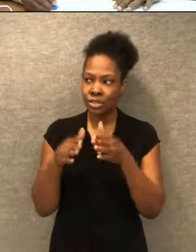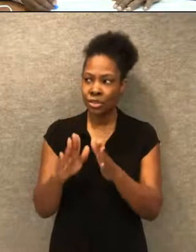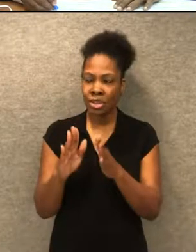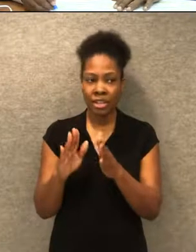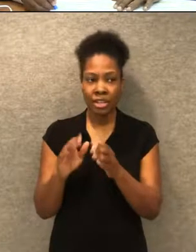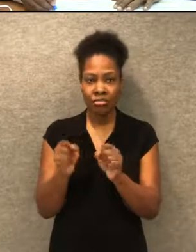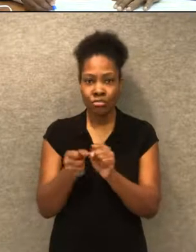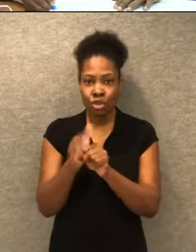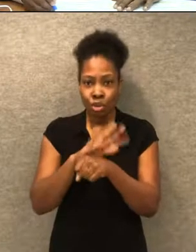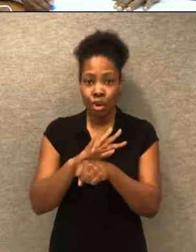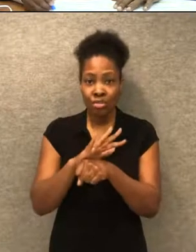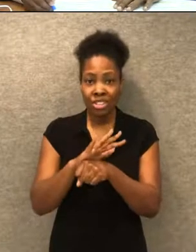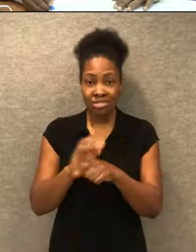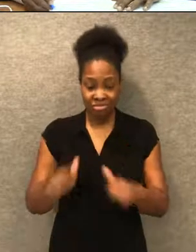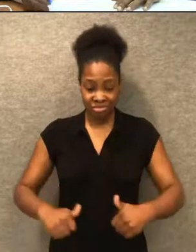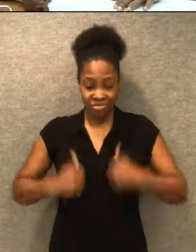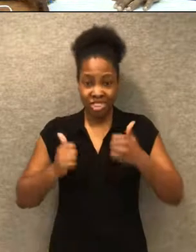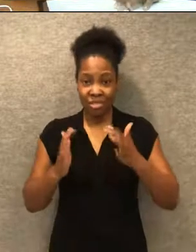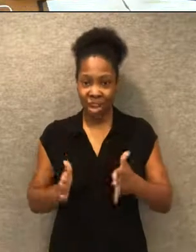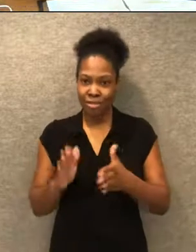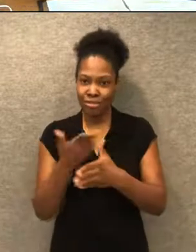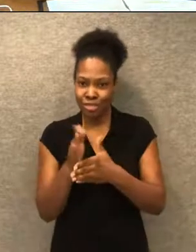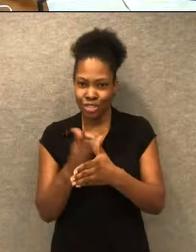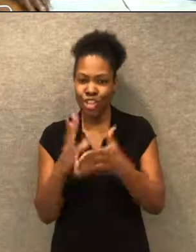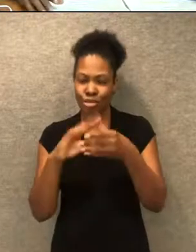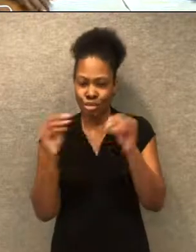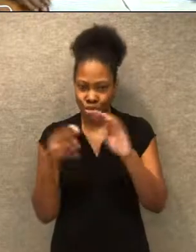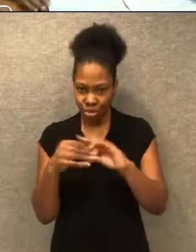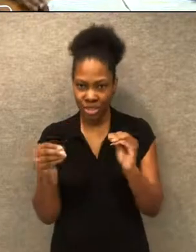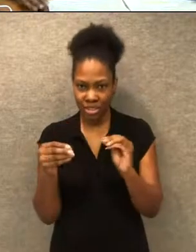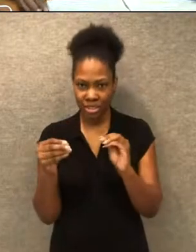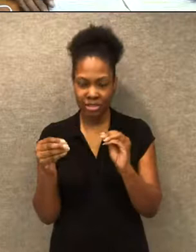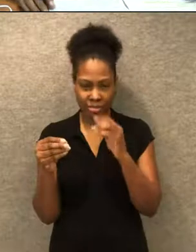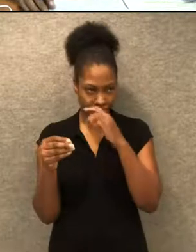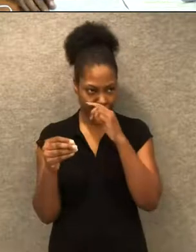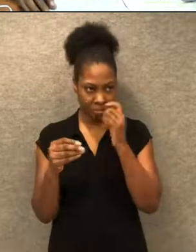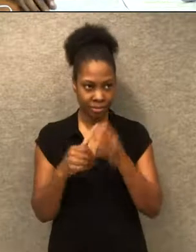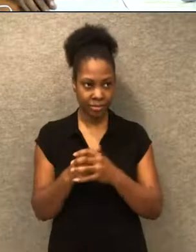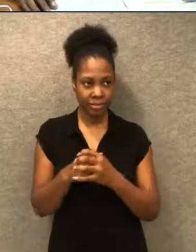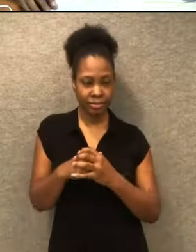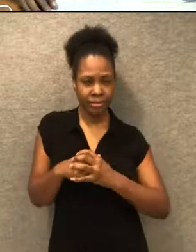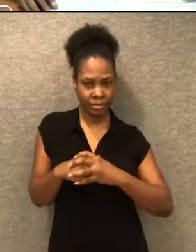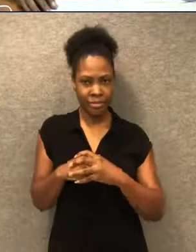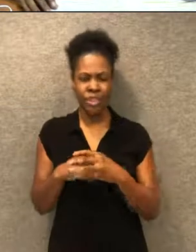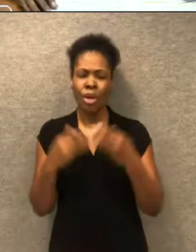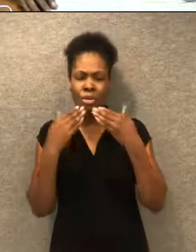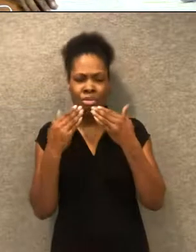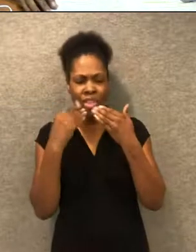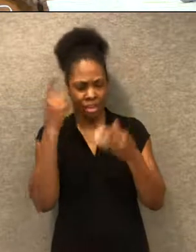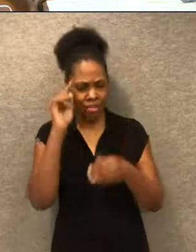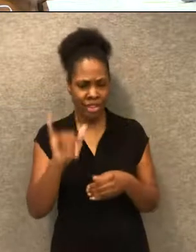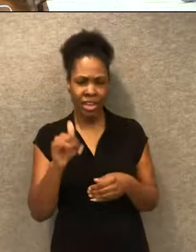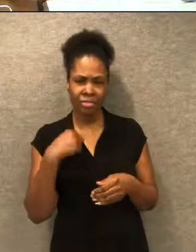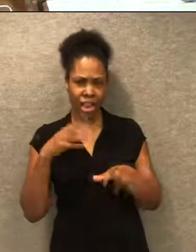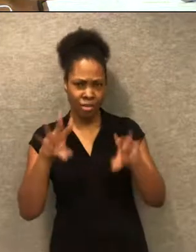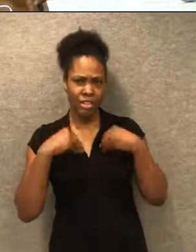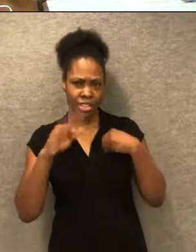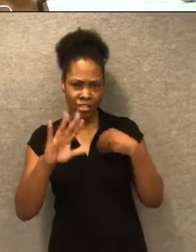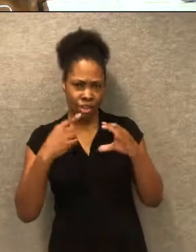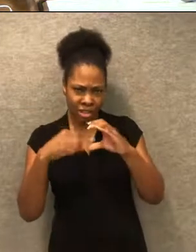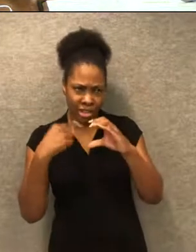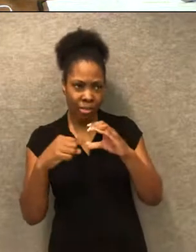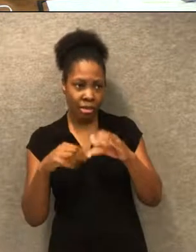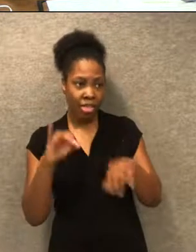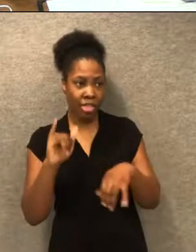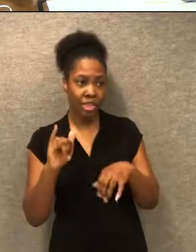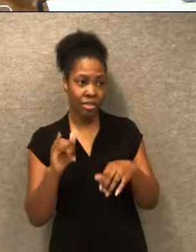their experience and share their story. Right, and so I know, thank you, Sister Corbett. Sister Corbett, I got your email. That's why we was